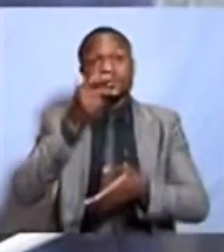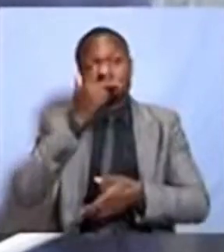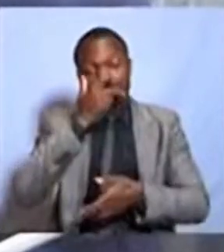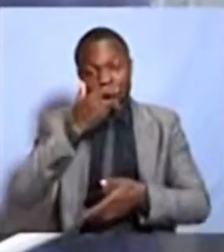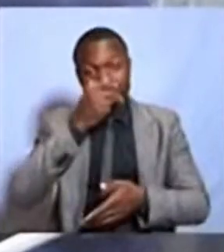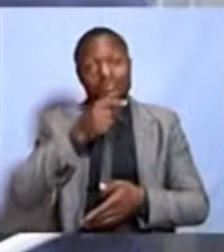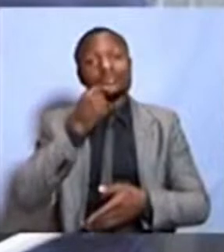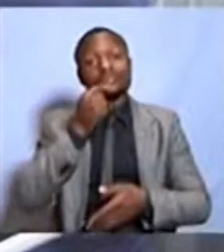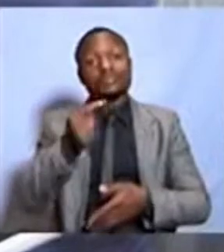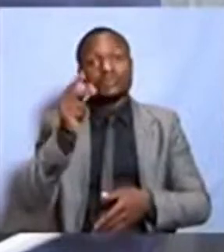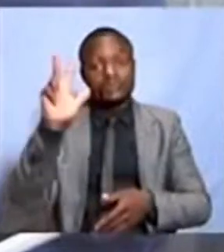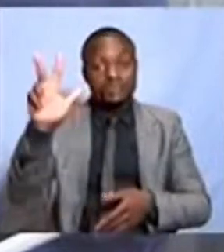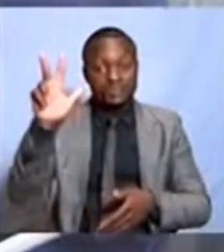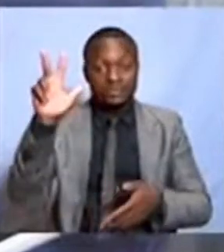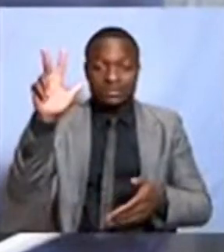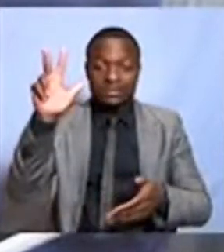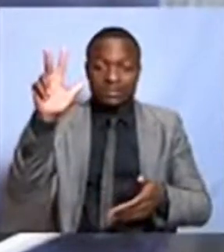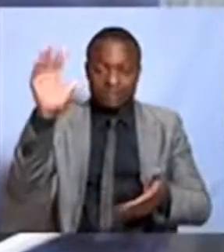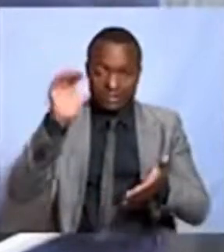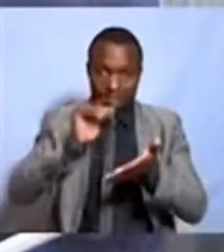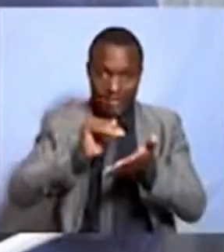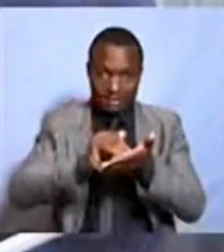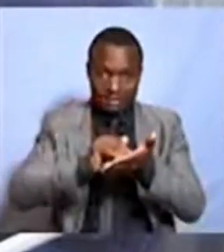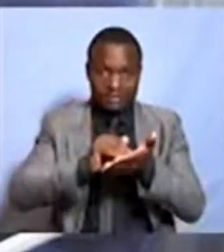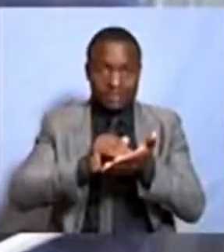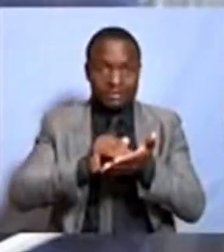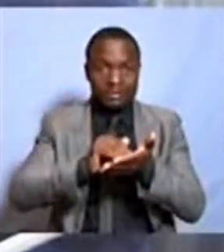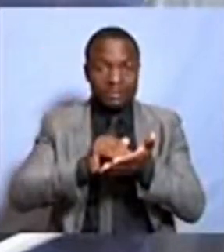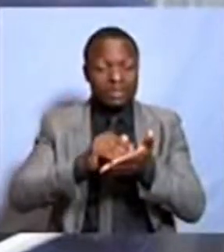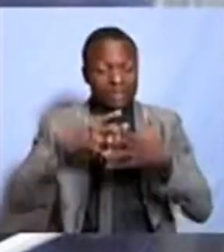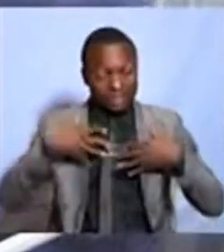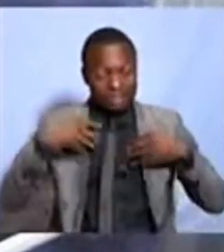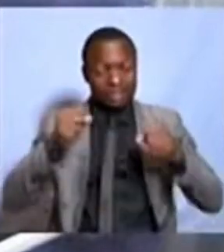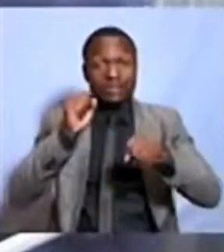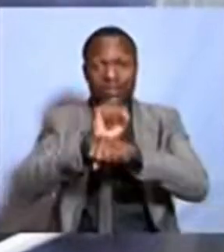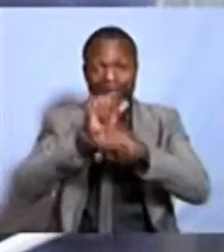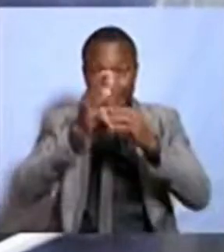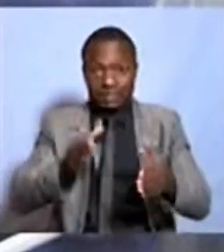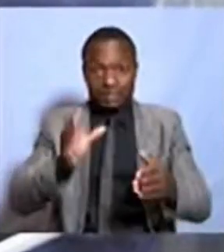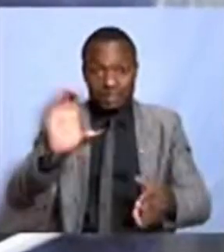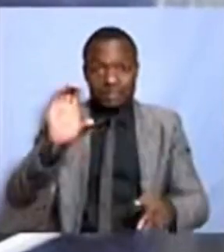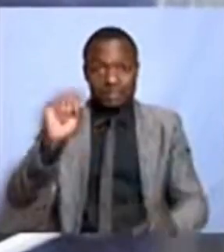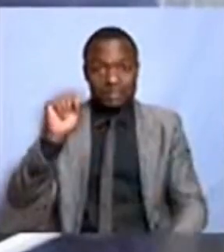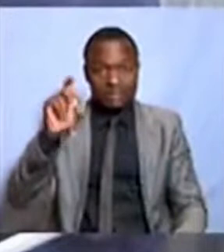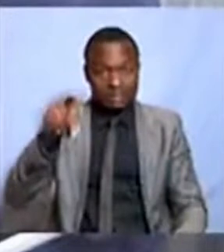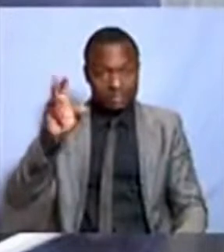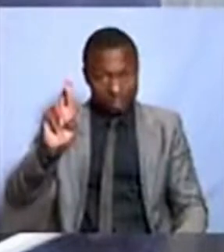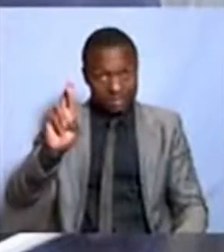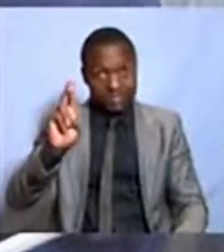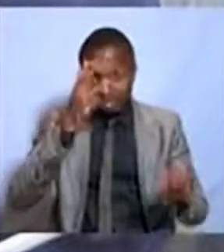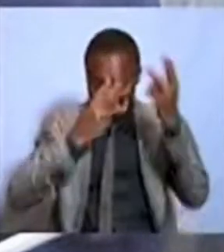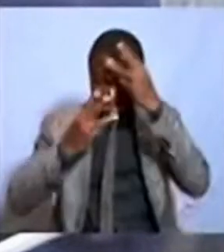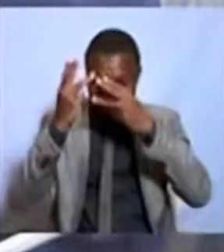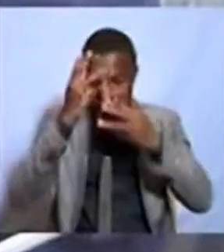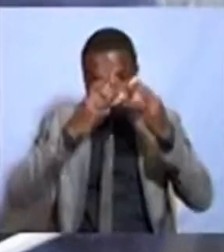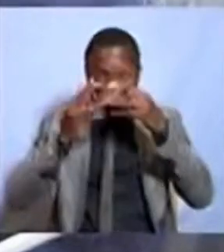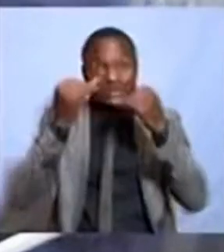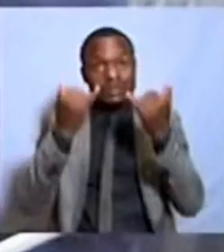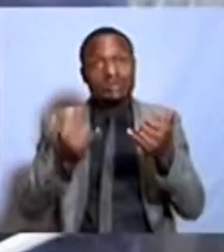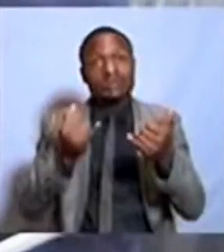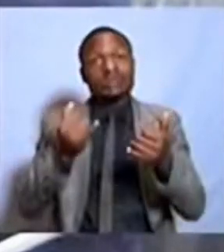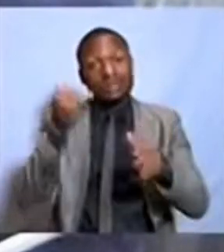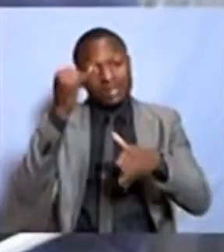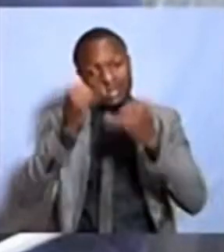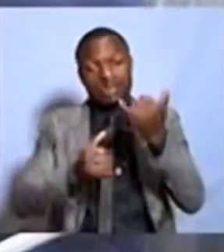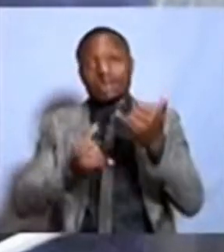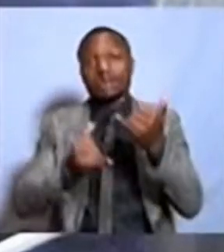allude that 3,000 health personnel would be recruited. As CSPR were concerned, we are in the last quarter of the